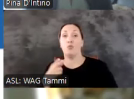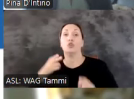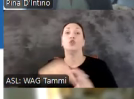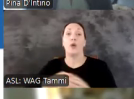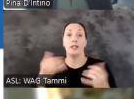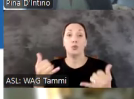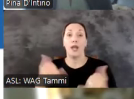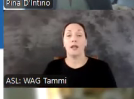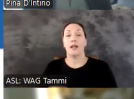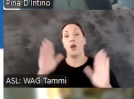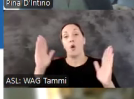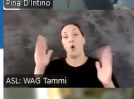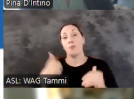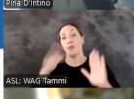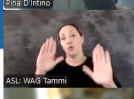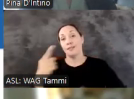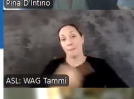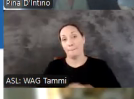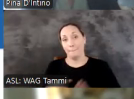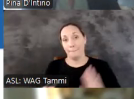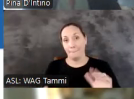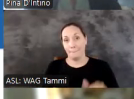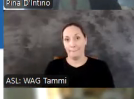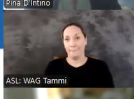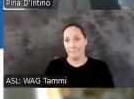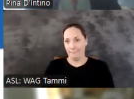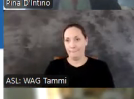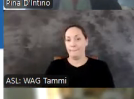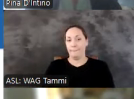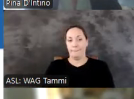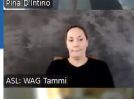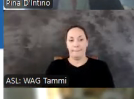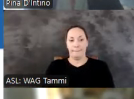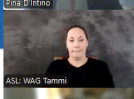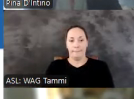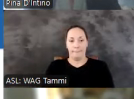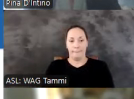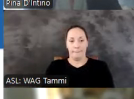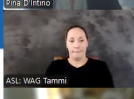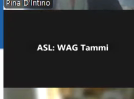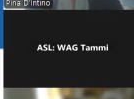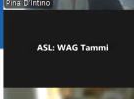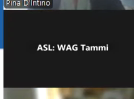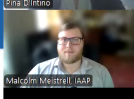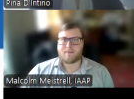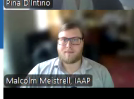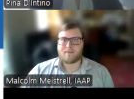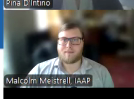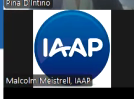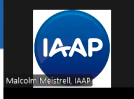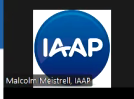and I hope you have a great rest of your day. Thank you. Thanks very much, Malcolm. Cheers. Thanks.